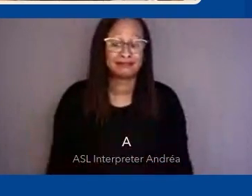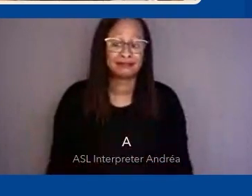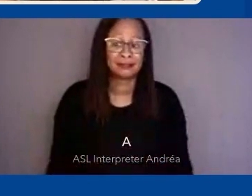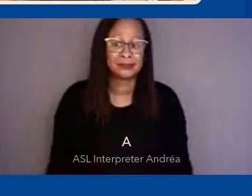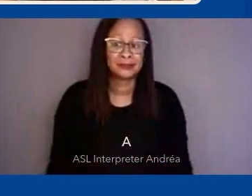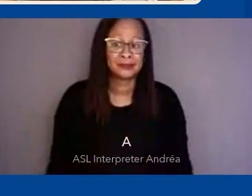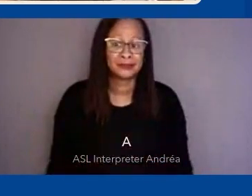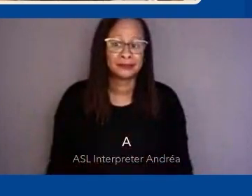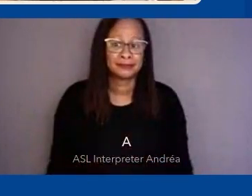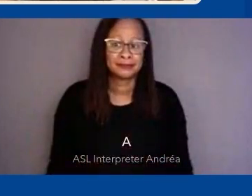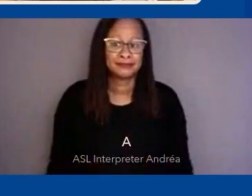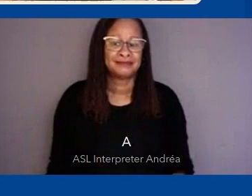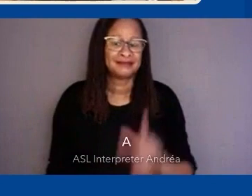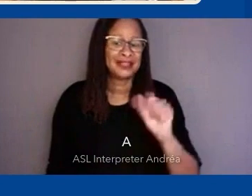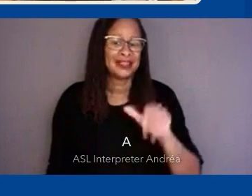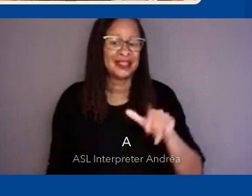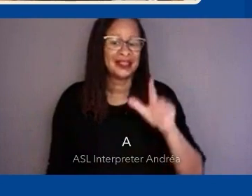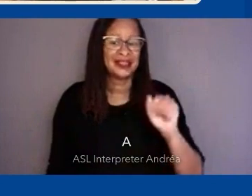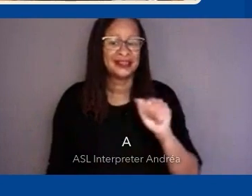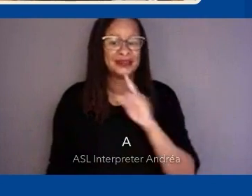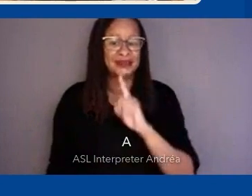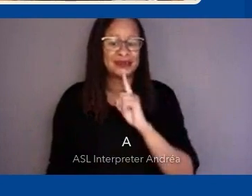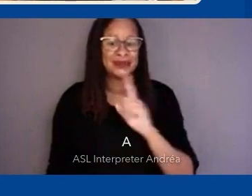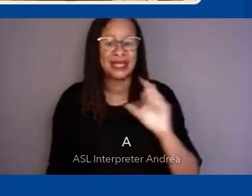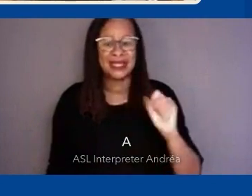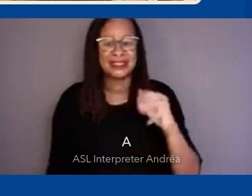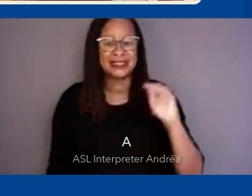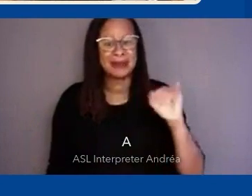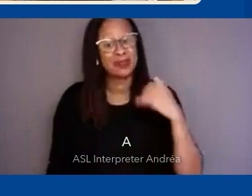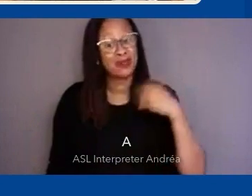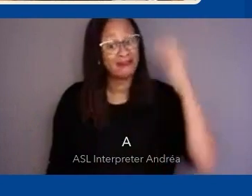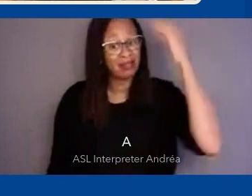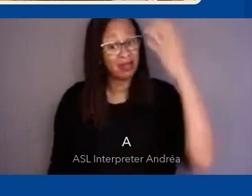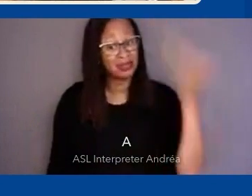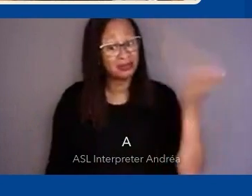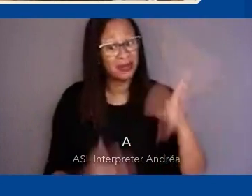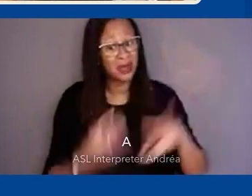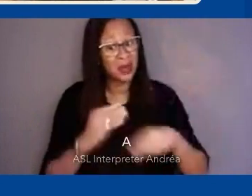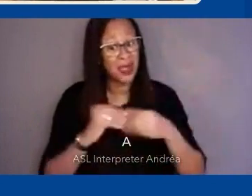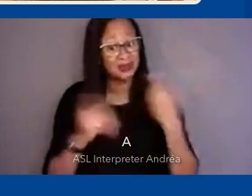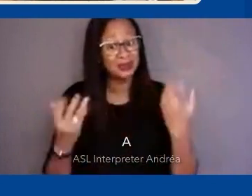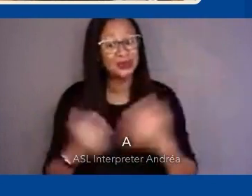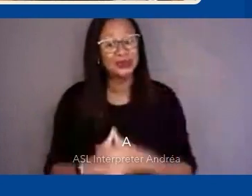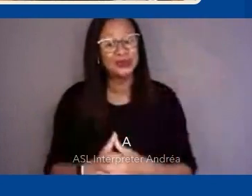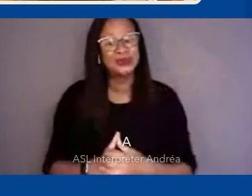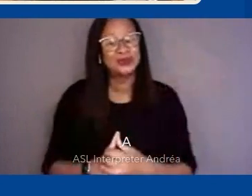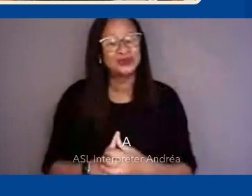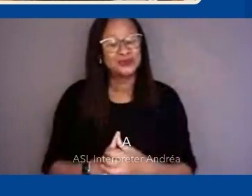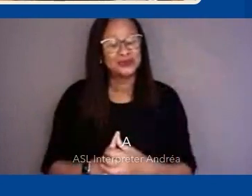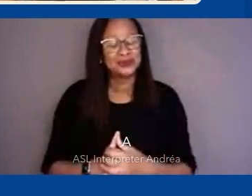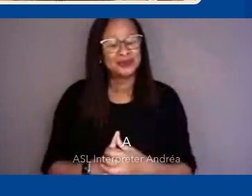That's so true. I don't know, Sammy, if you have any thoughts also. Yeah, I mean,